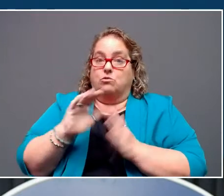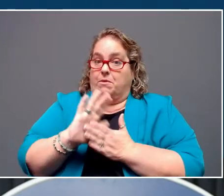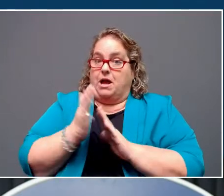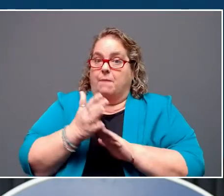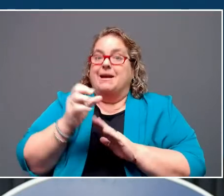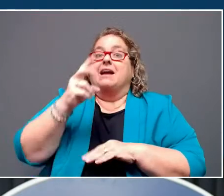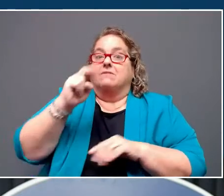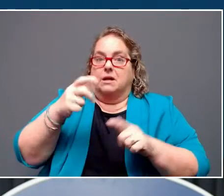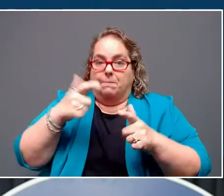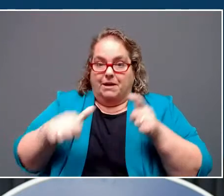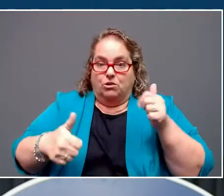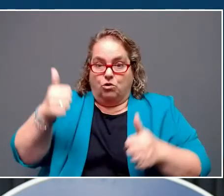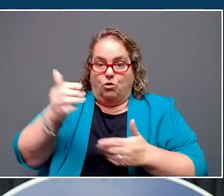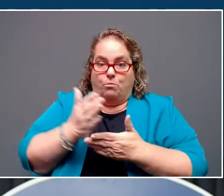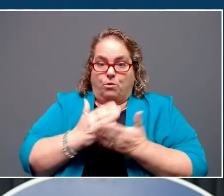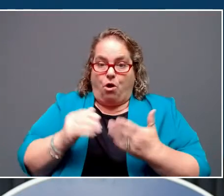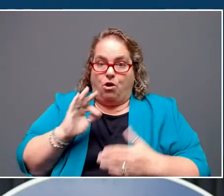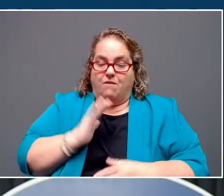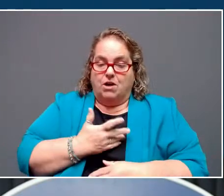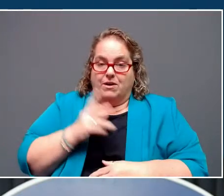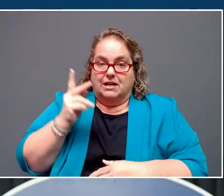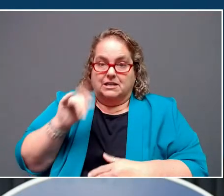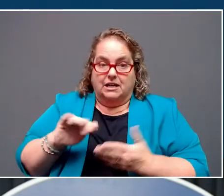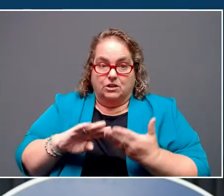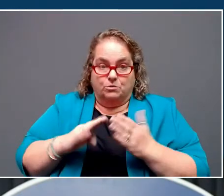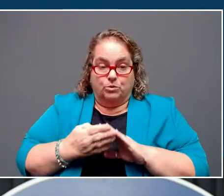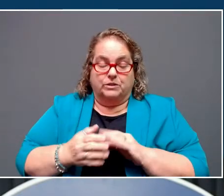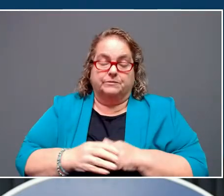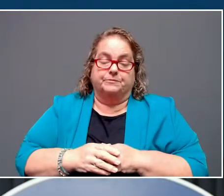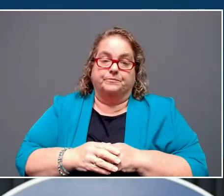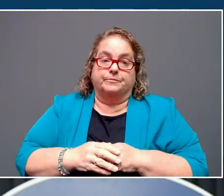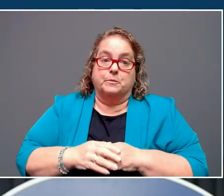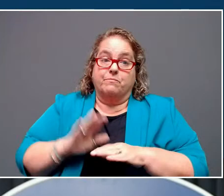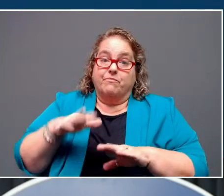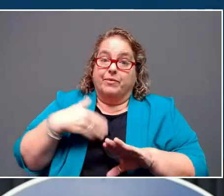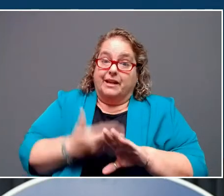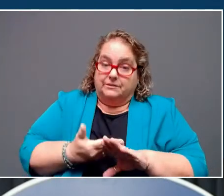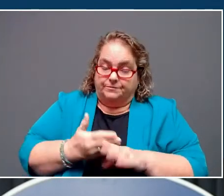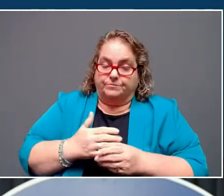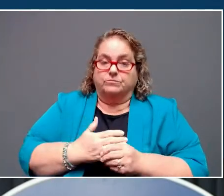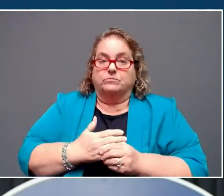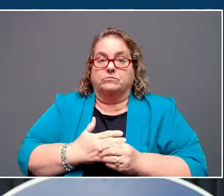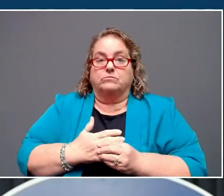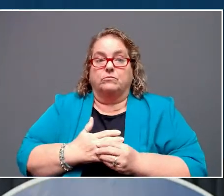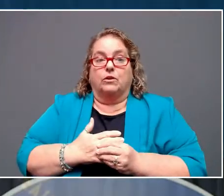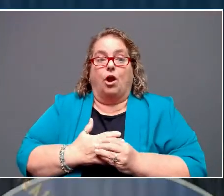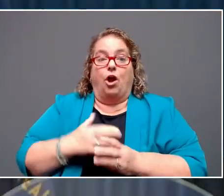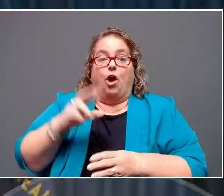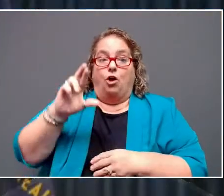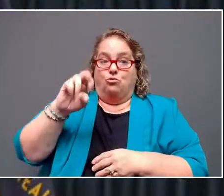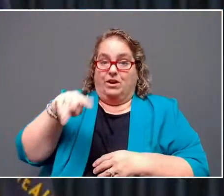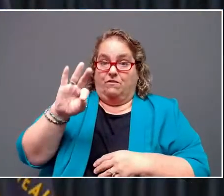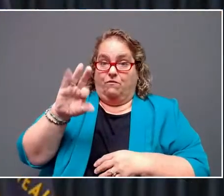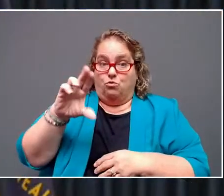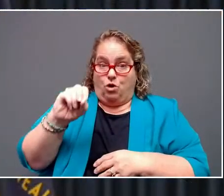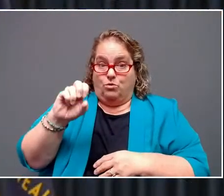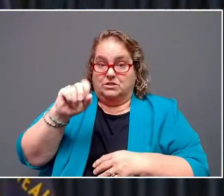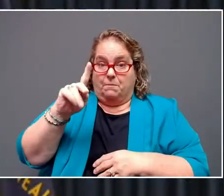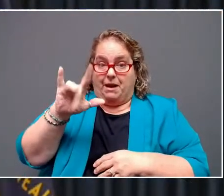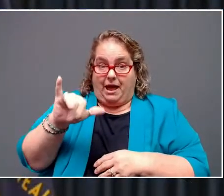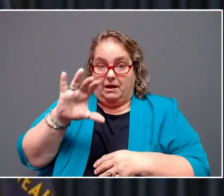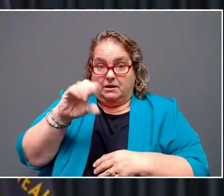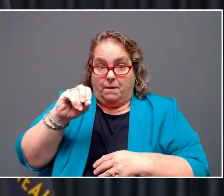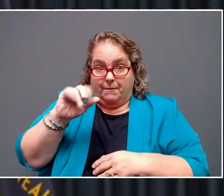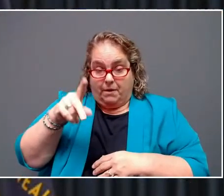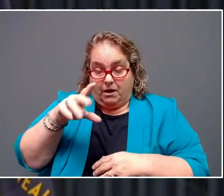Kentucky communities. Next up is Renfro Supply Company, which is celebrating a century of operations in